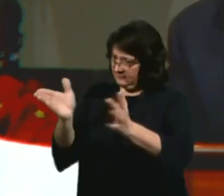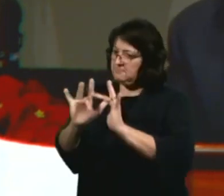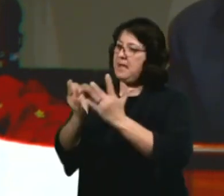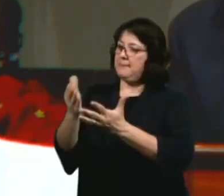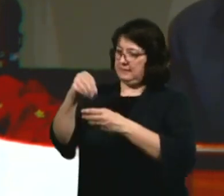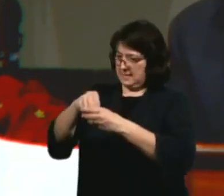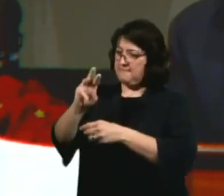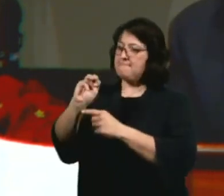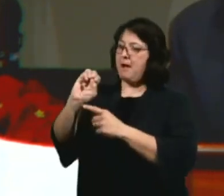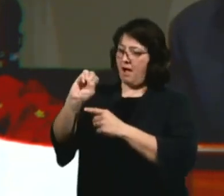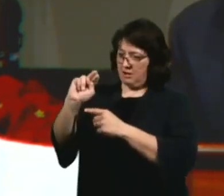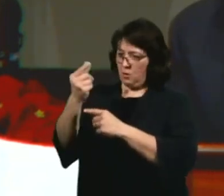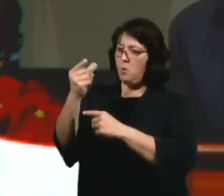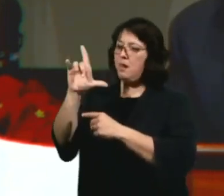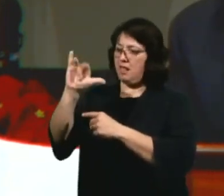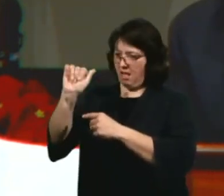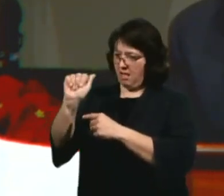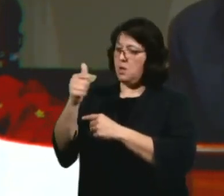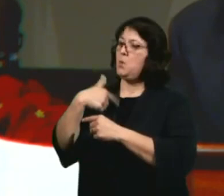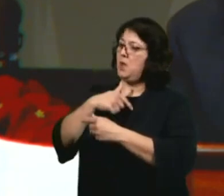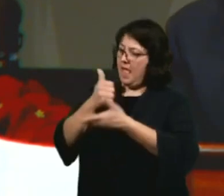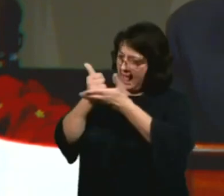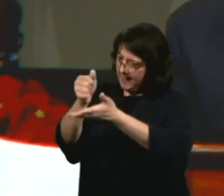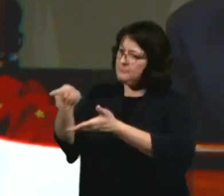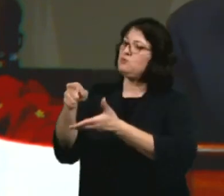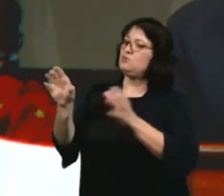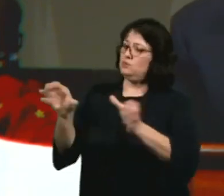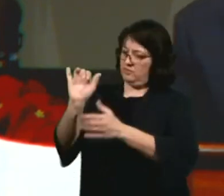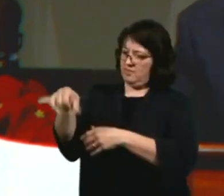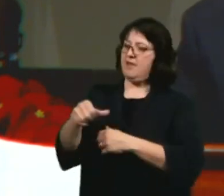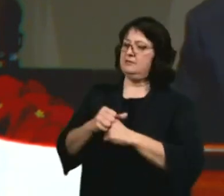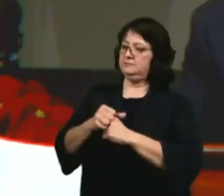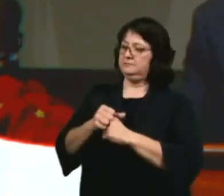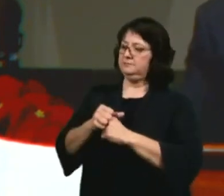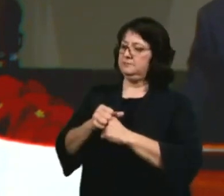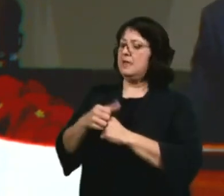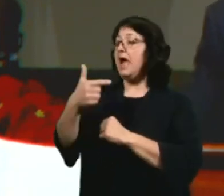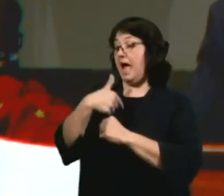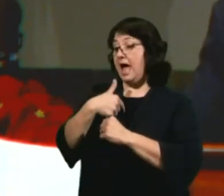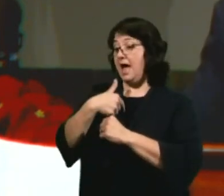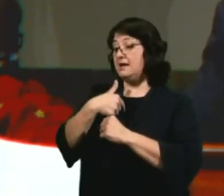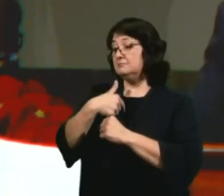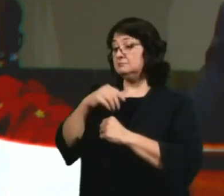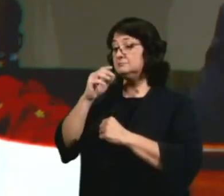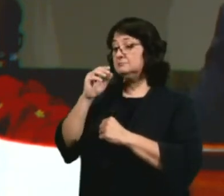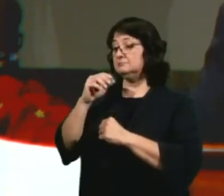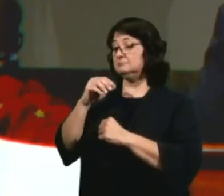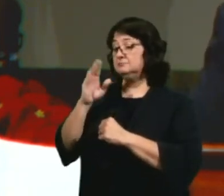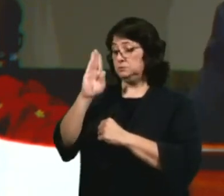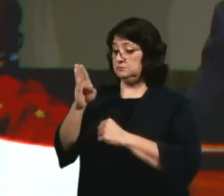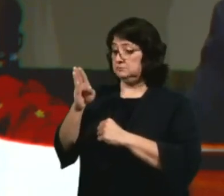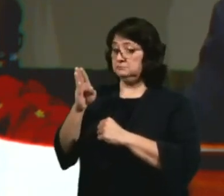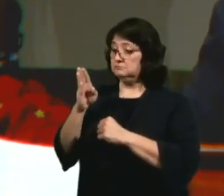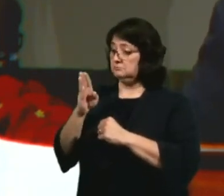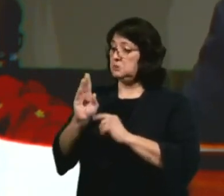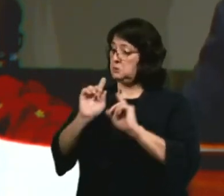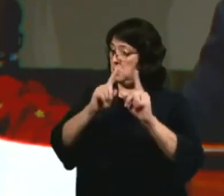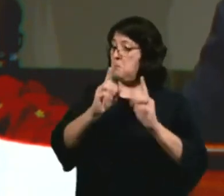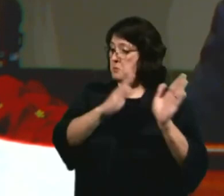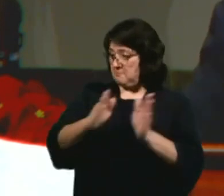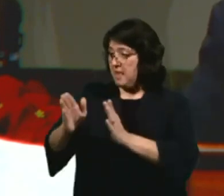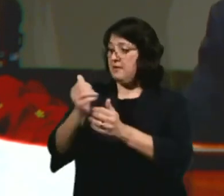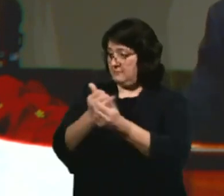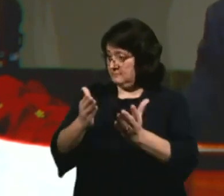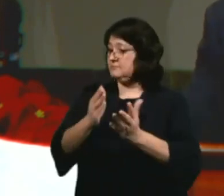Mongolia." And he said, "We'll help you do that, and I'll run before you and prepare the way."